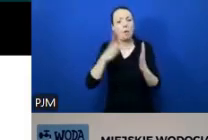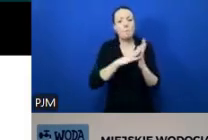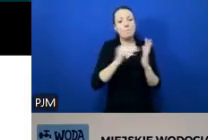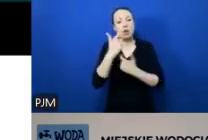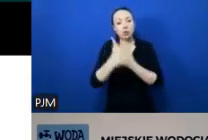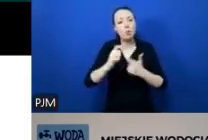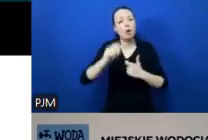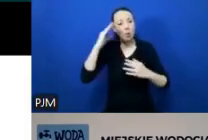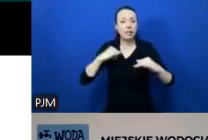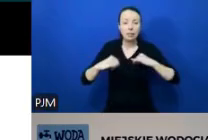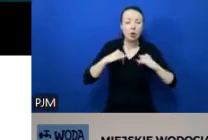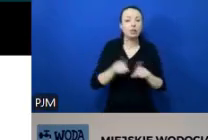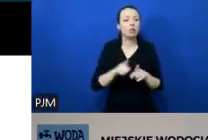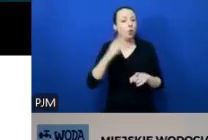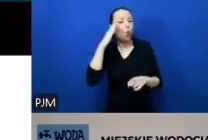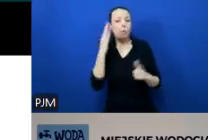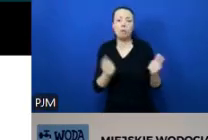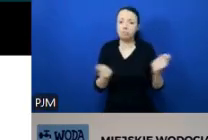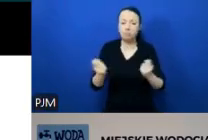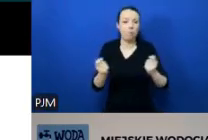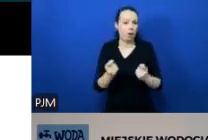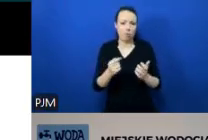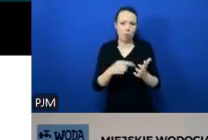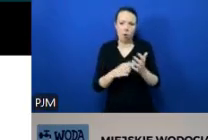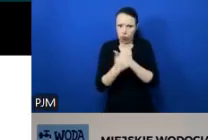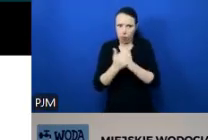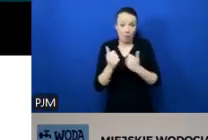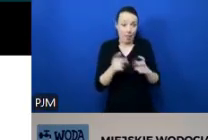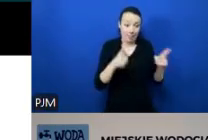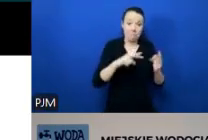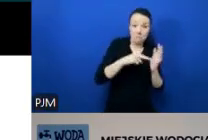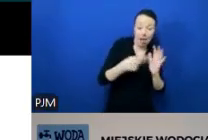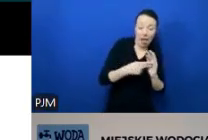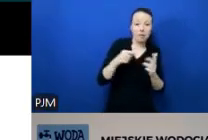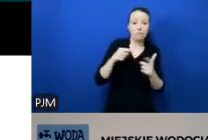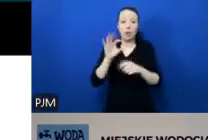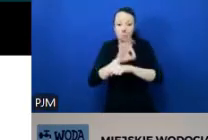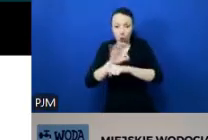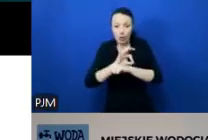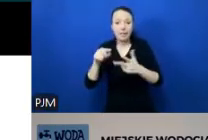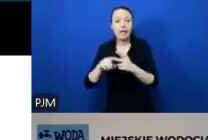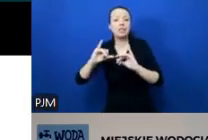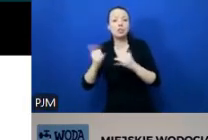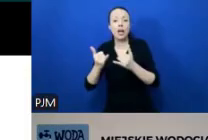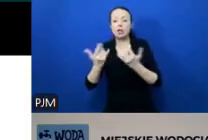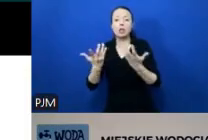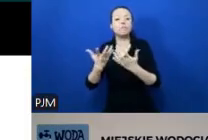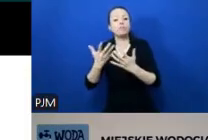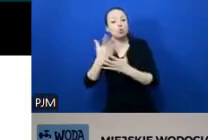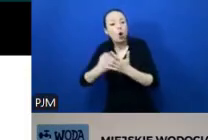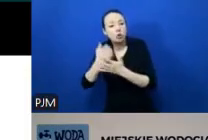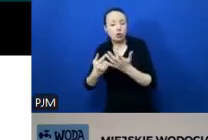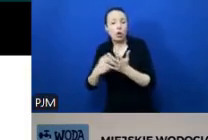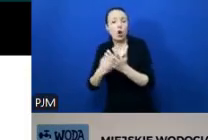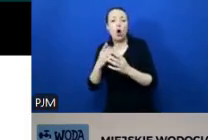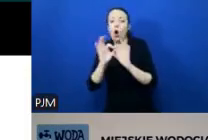manage them, operate them, because this is not only a stage of planning and designing, but also a use and